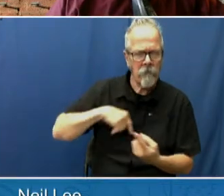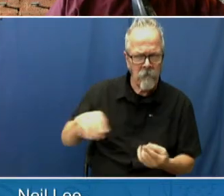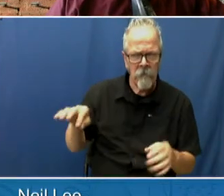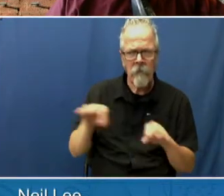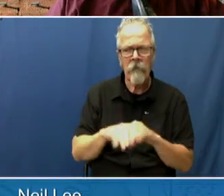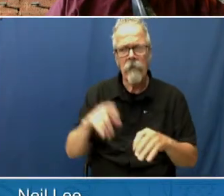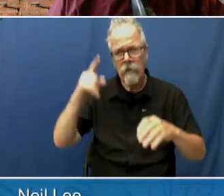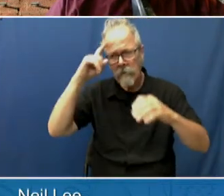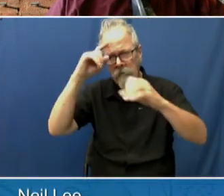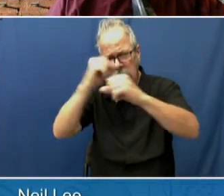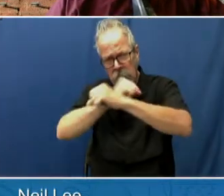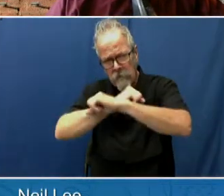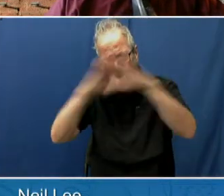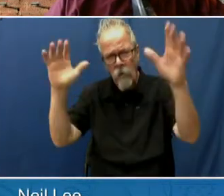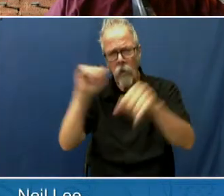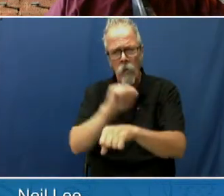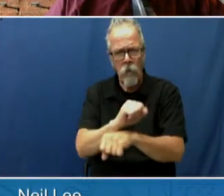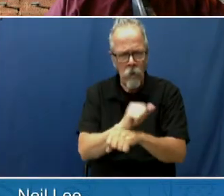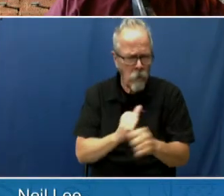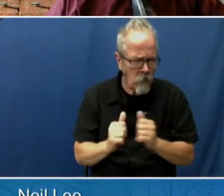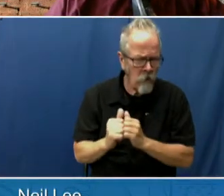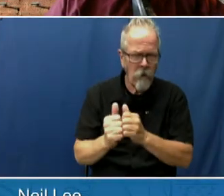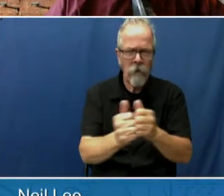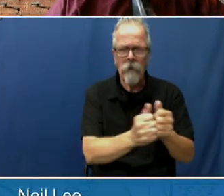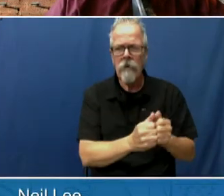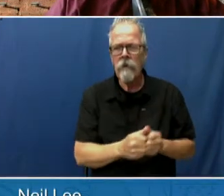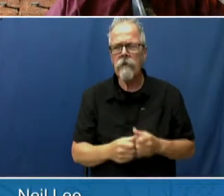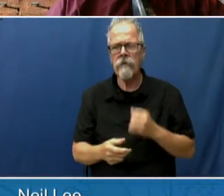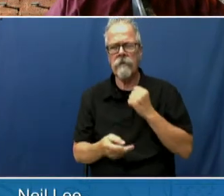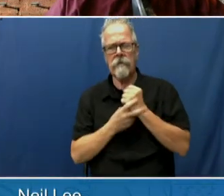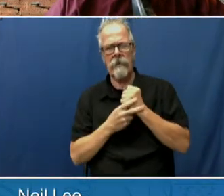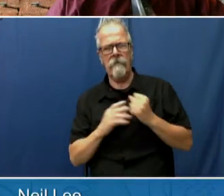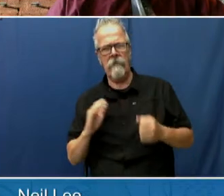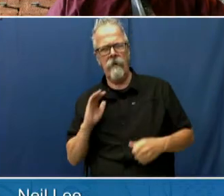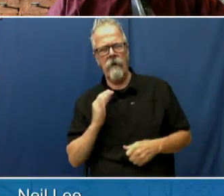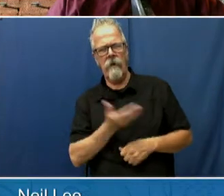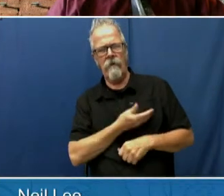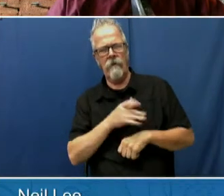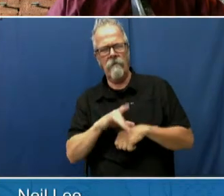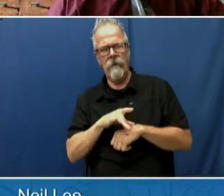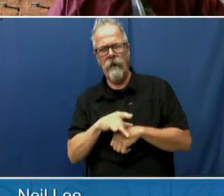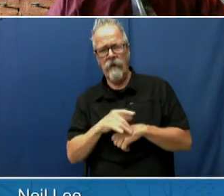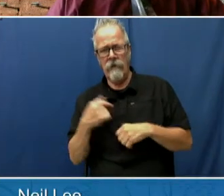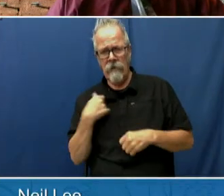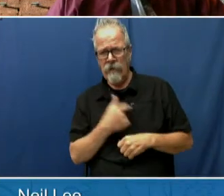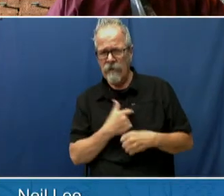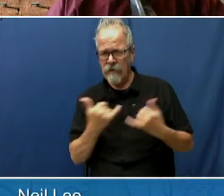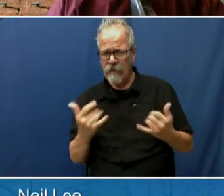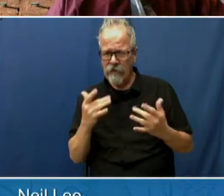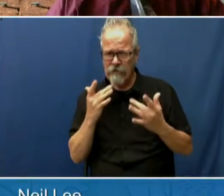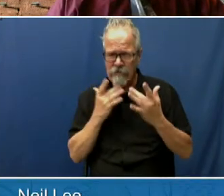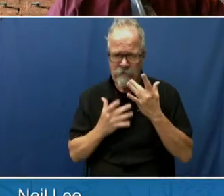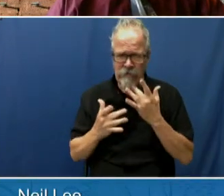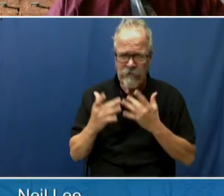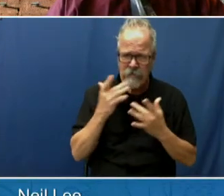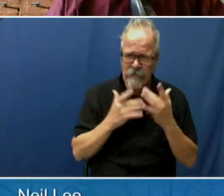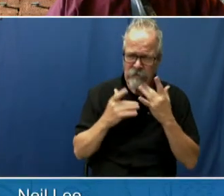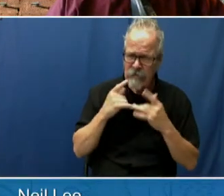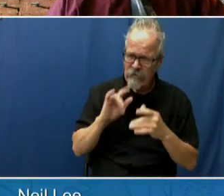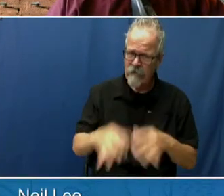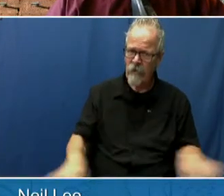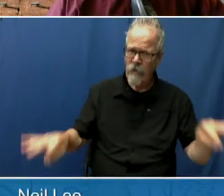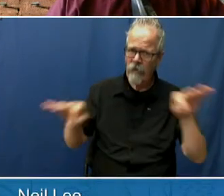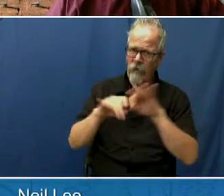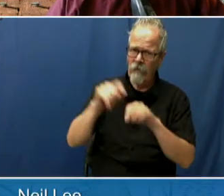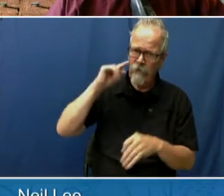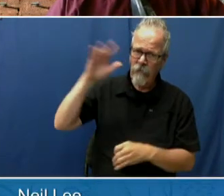save our planet. Our existence depends on it. Thank you. And now I would like to pass